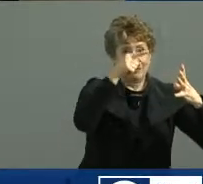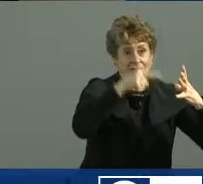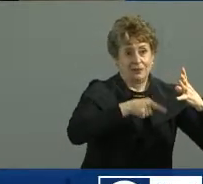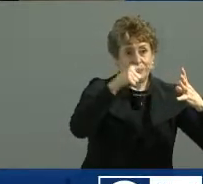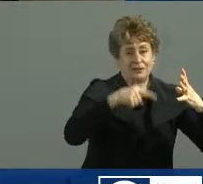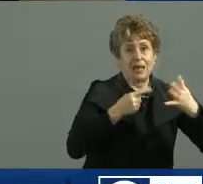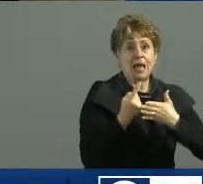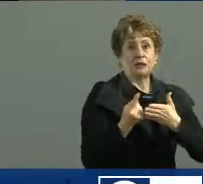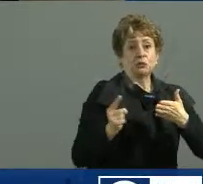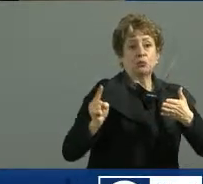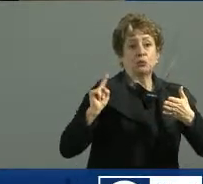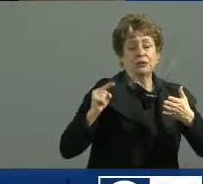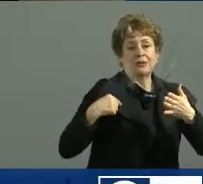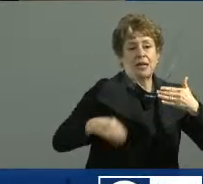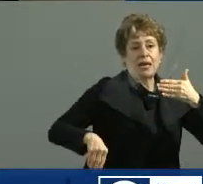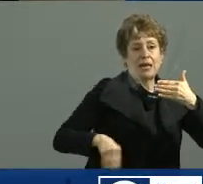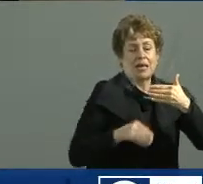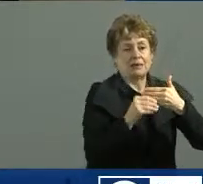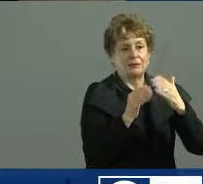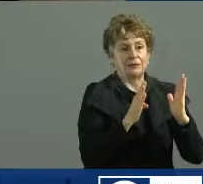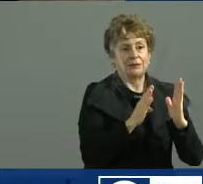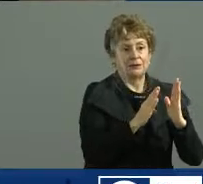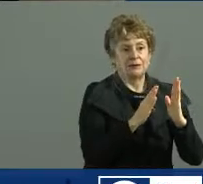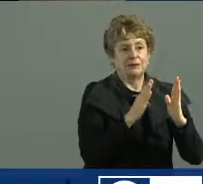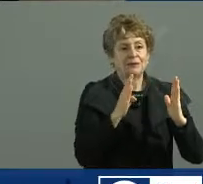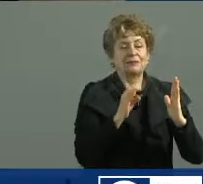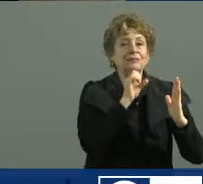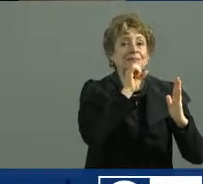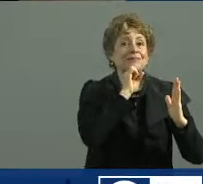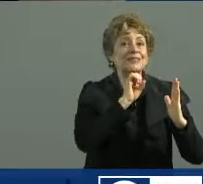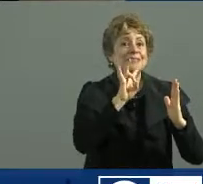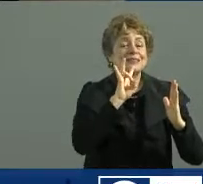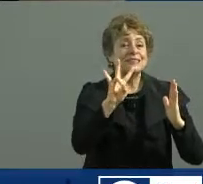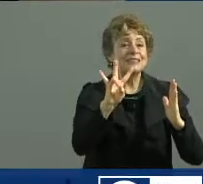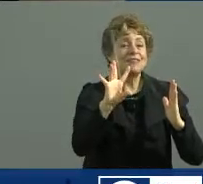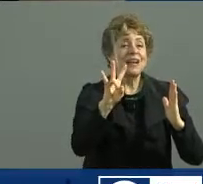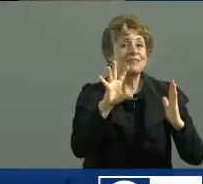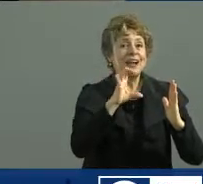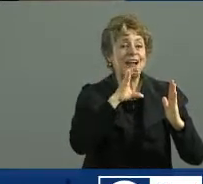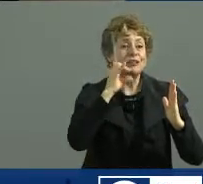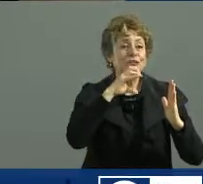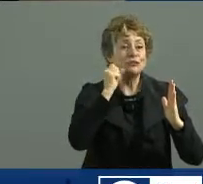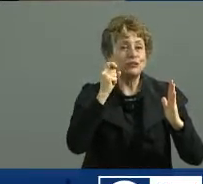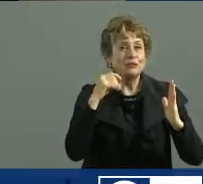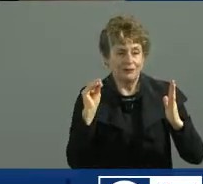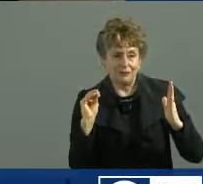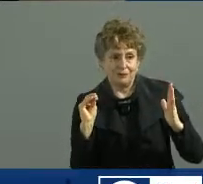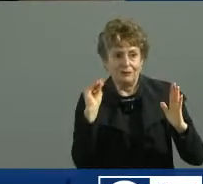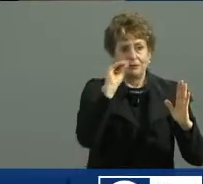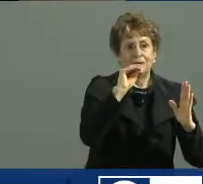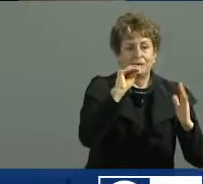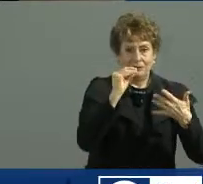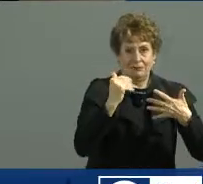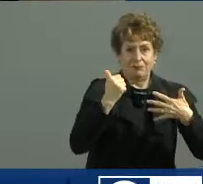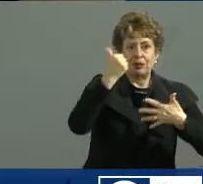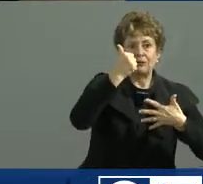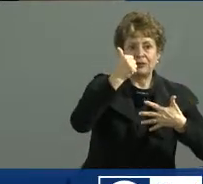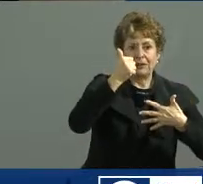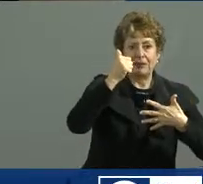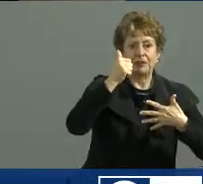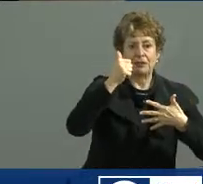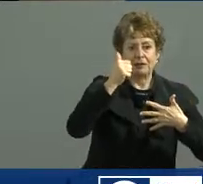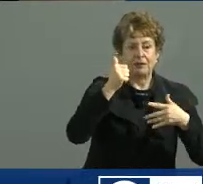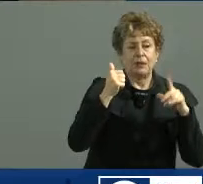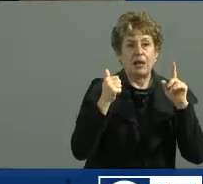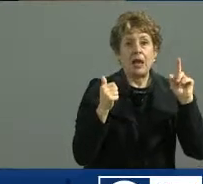week Arizonans who are 75 years of age and older to be prioritized in our prioritized phase 1B. And